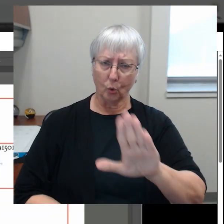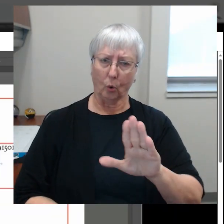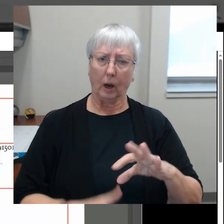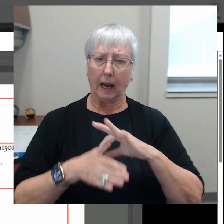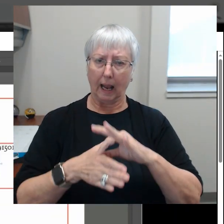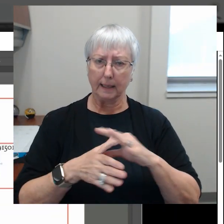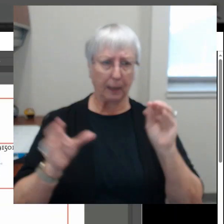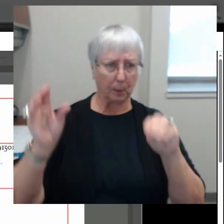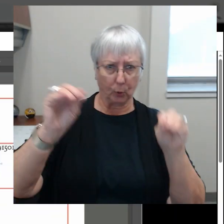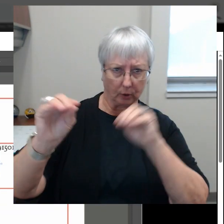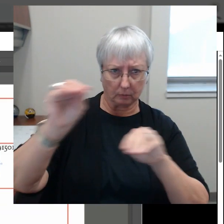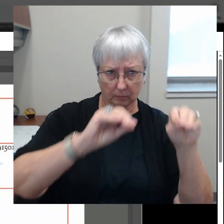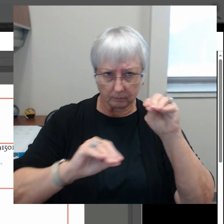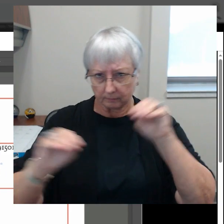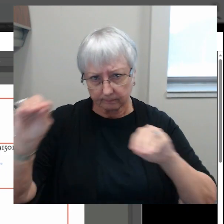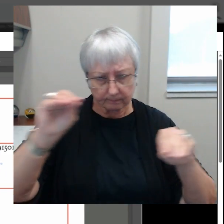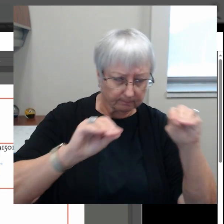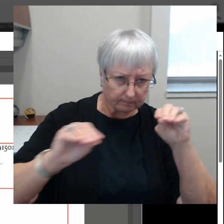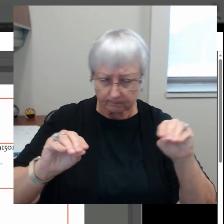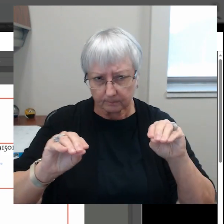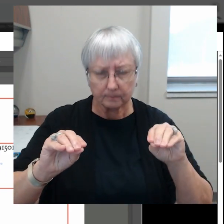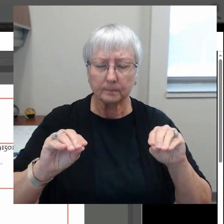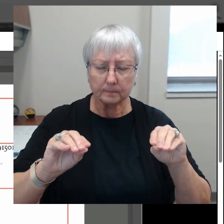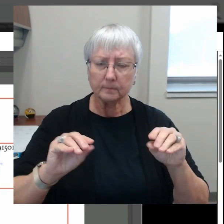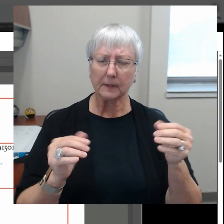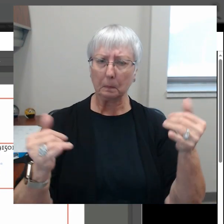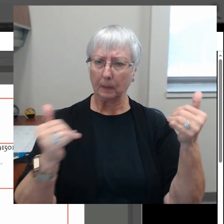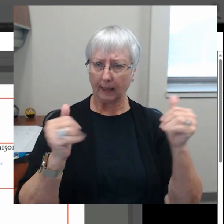work, rearranging the elements within this structure.